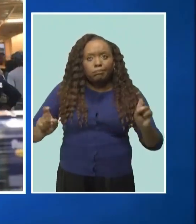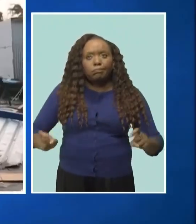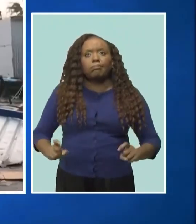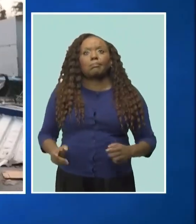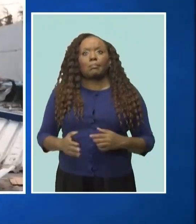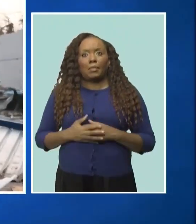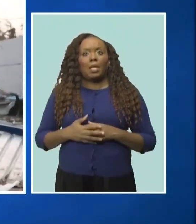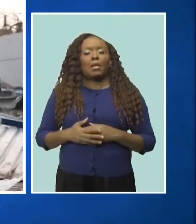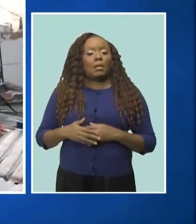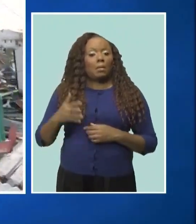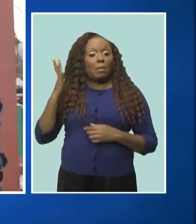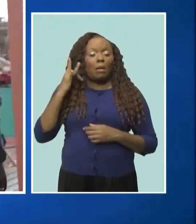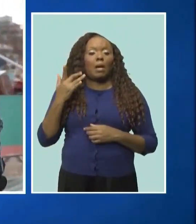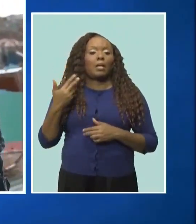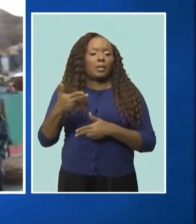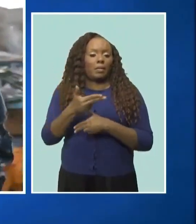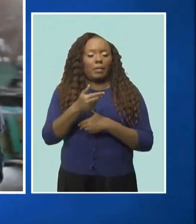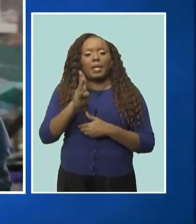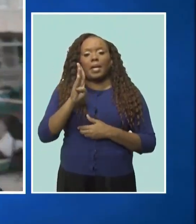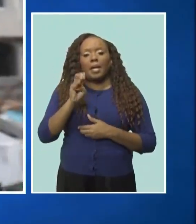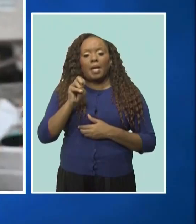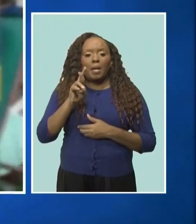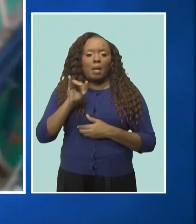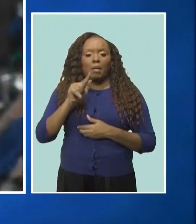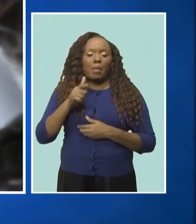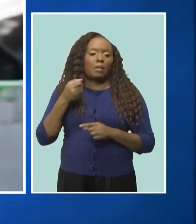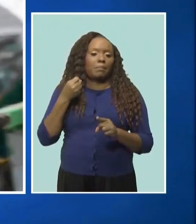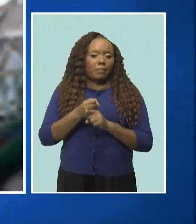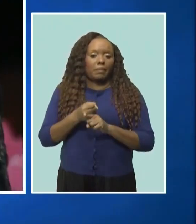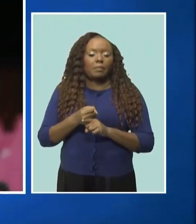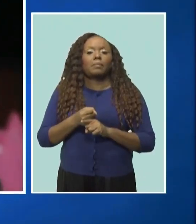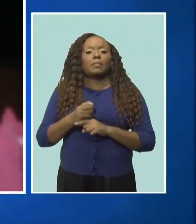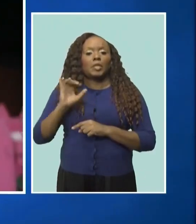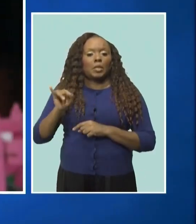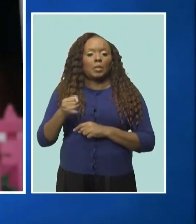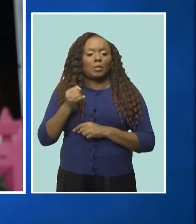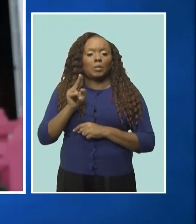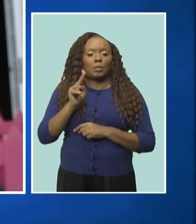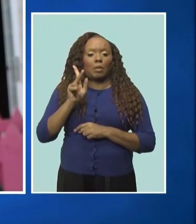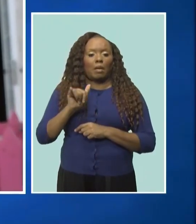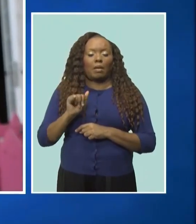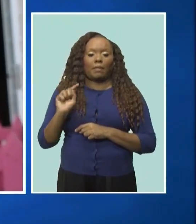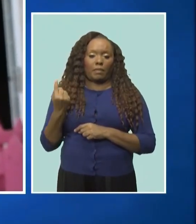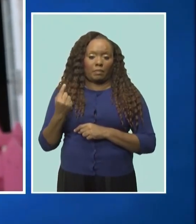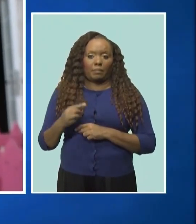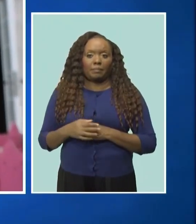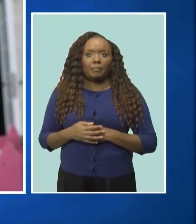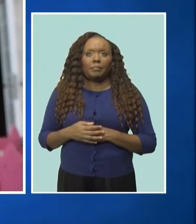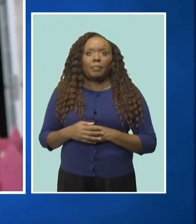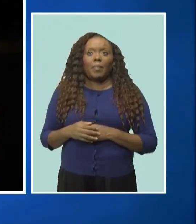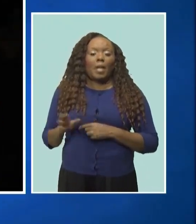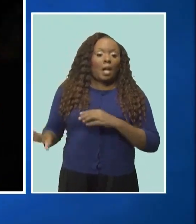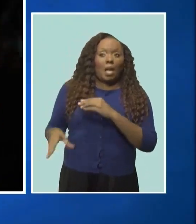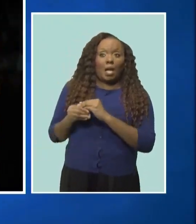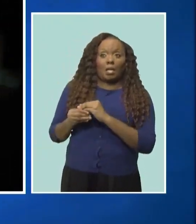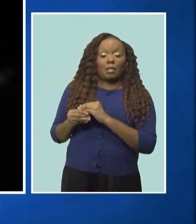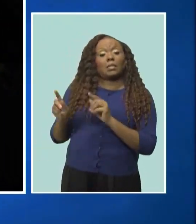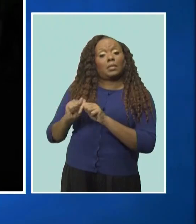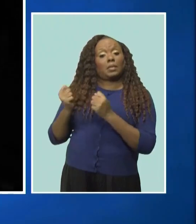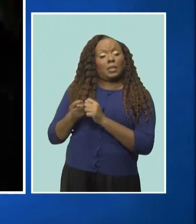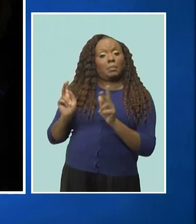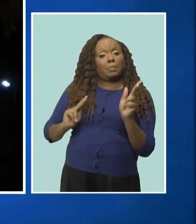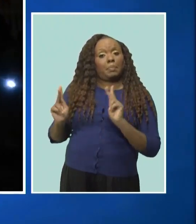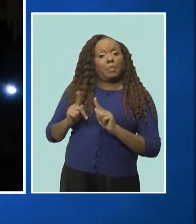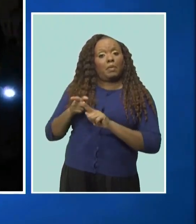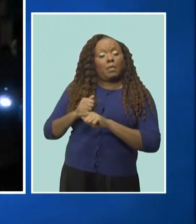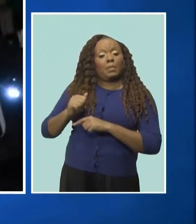has been impacted by the Hurricane Beryl, which passed on the 1st of July. Also on board were additional team members from SEDIMA's CARICOM